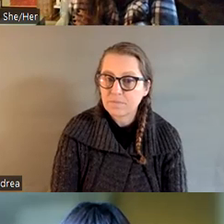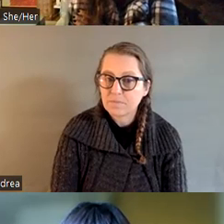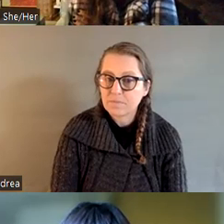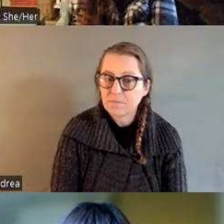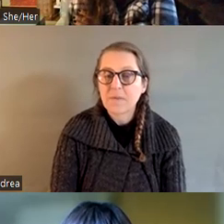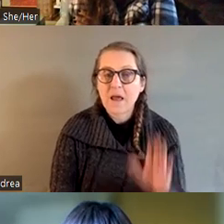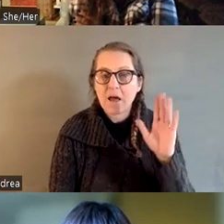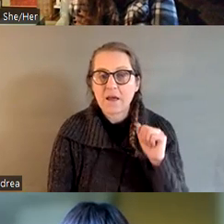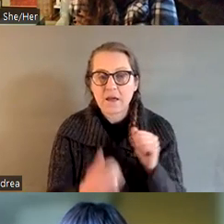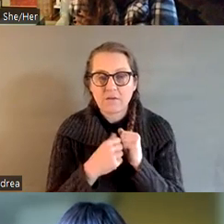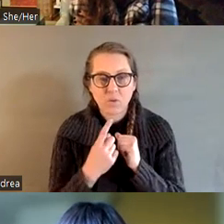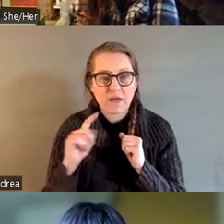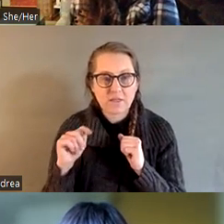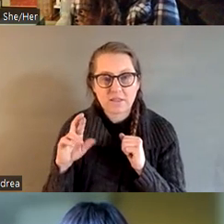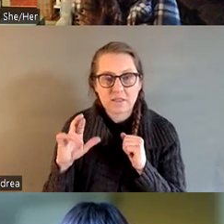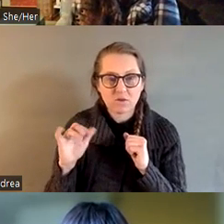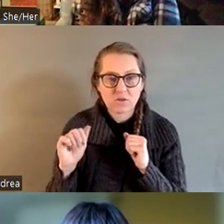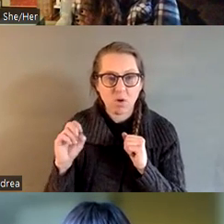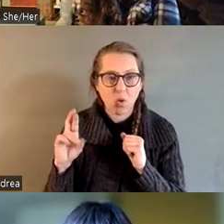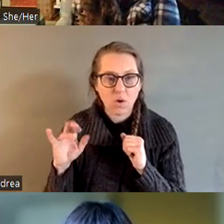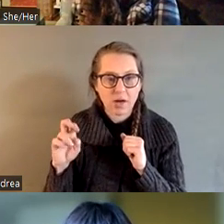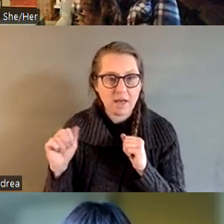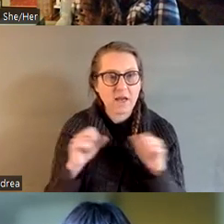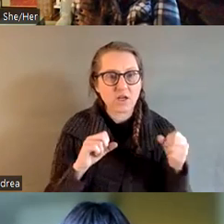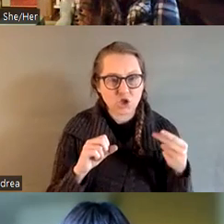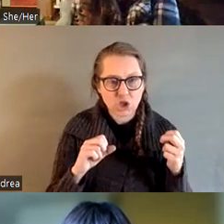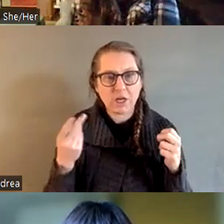Hi, everyone. Tirsa Orellana, she, her pronouns.